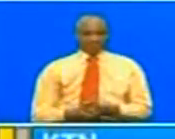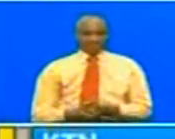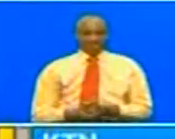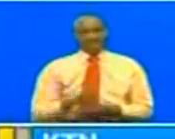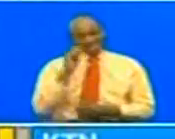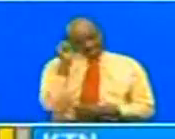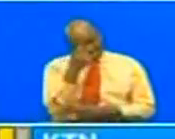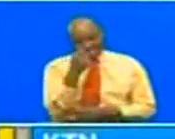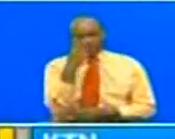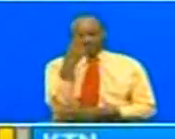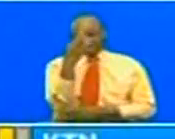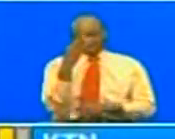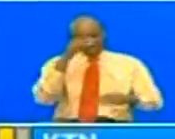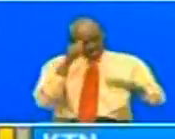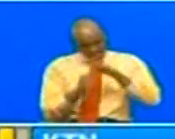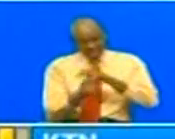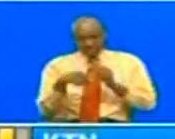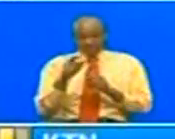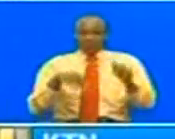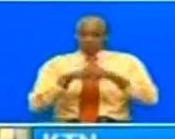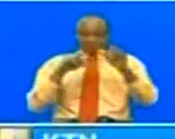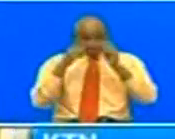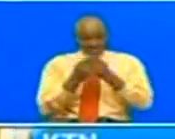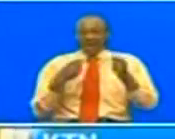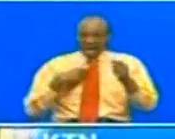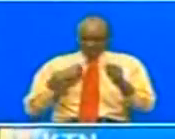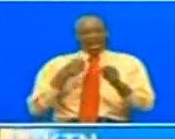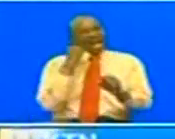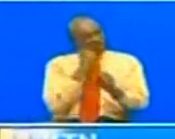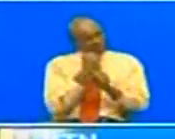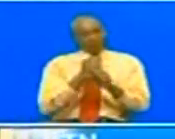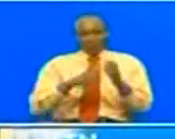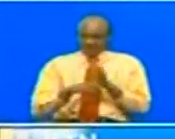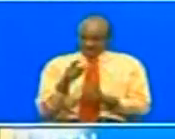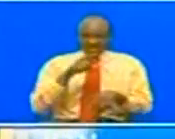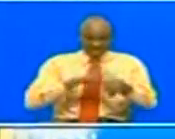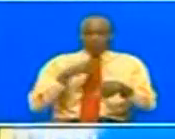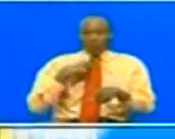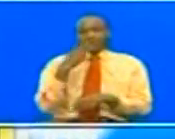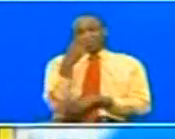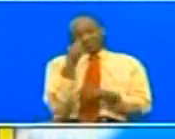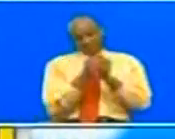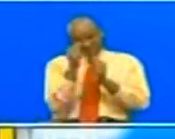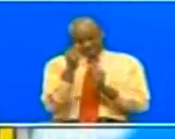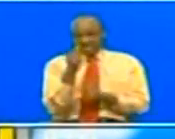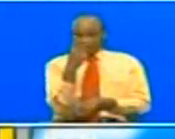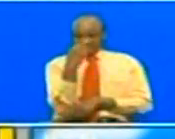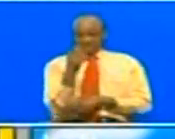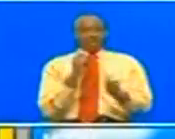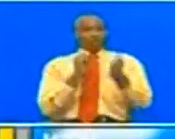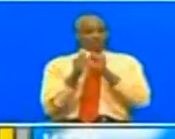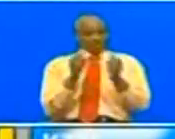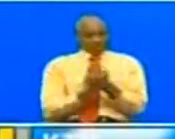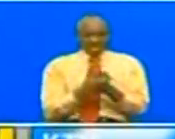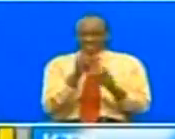The Kenya under-23 national football team has a Herculean task ahead as they seek a ticket to the 2015 Africa under-23 championship. The